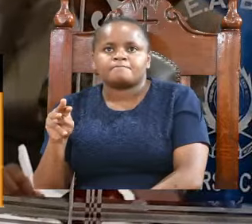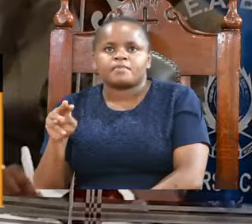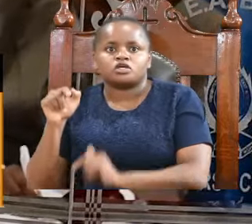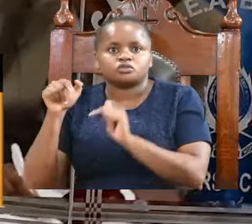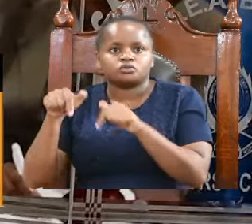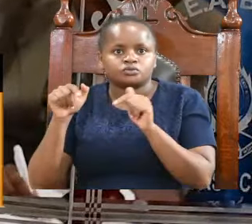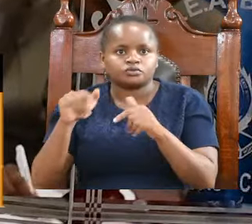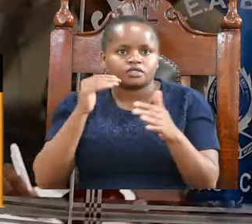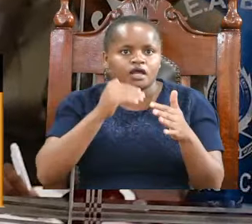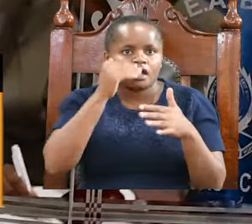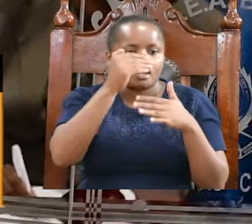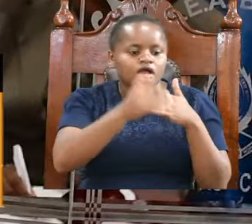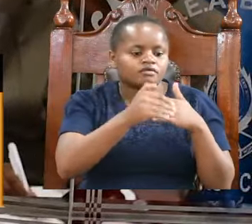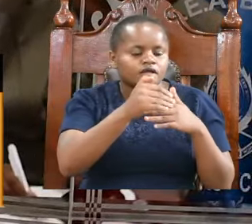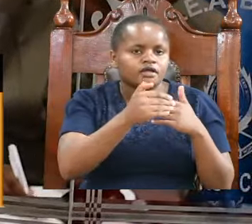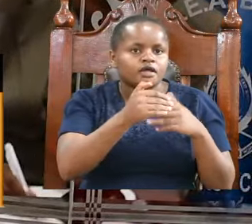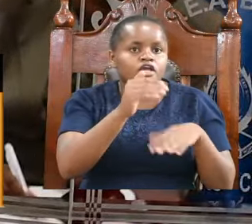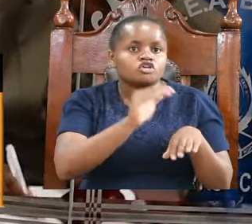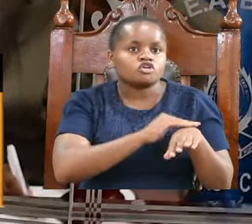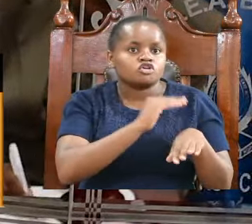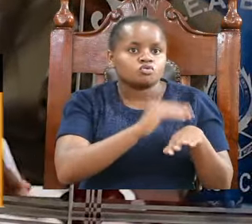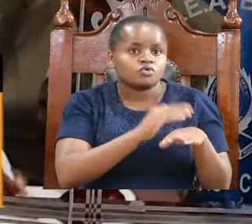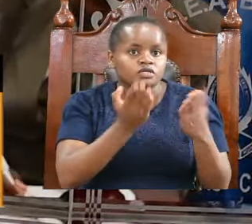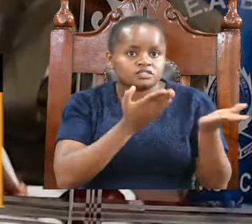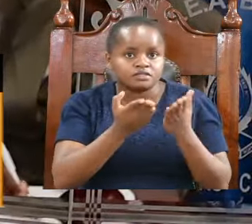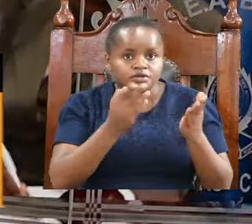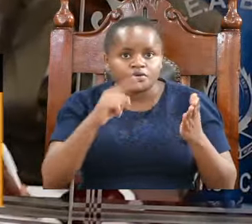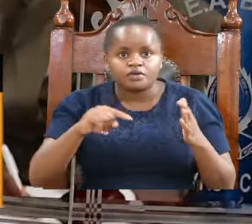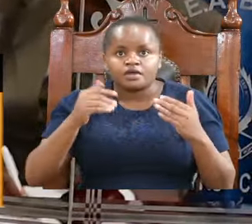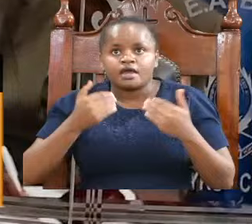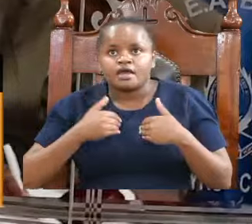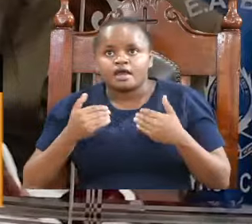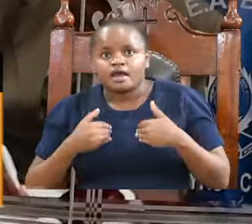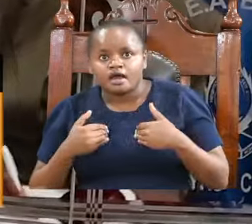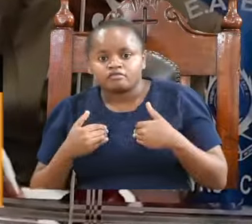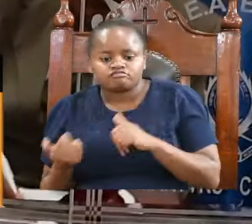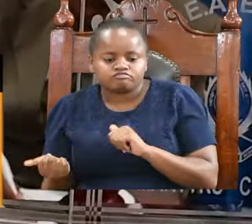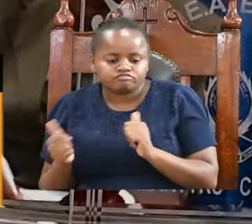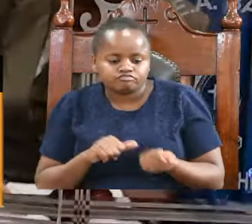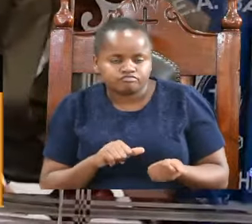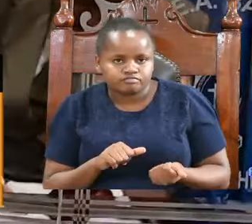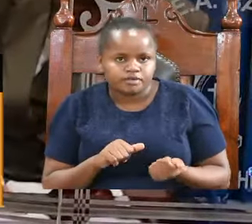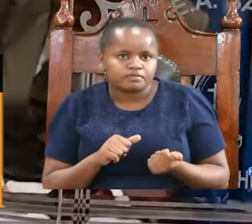Today, after Kikuyu service, we shall have infant baptism.